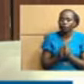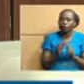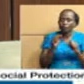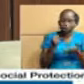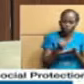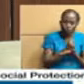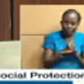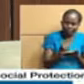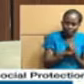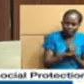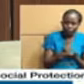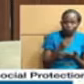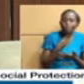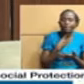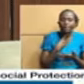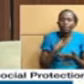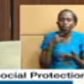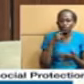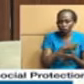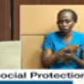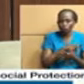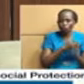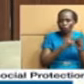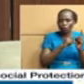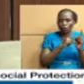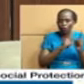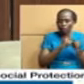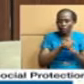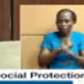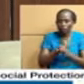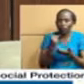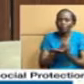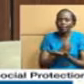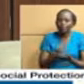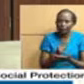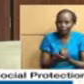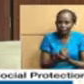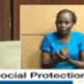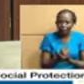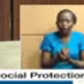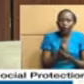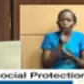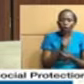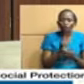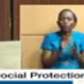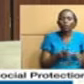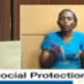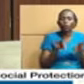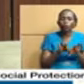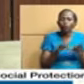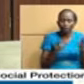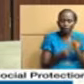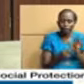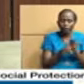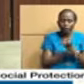audited. We need a social protection audit. We need to declare social protection as one of the cross-cutting, like environment,